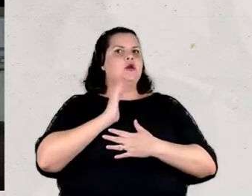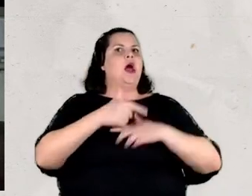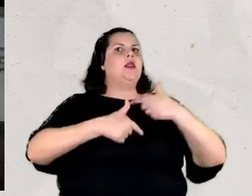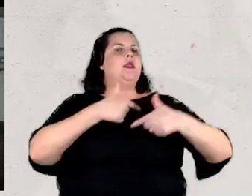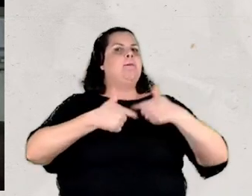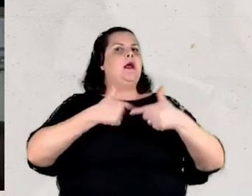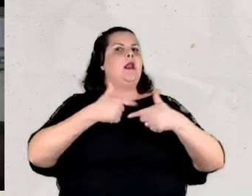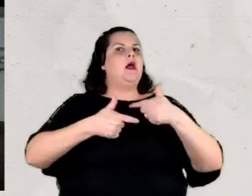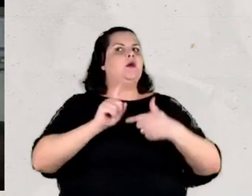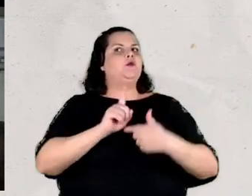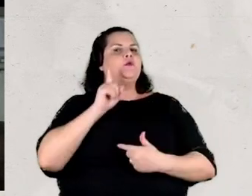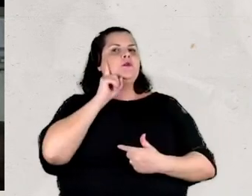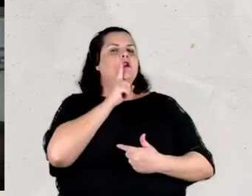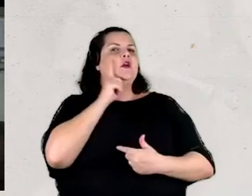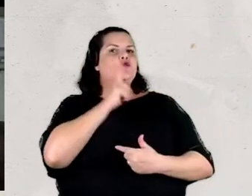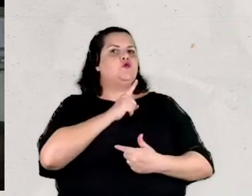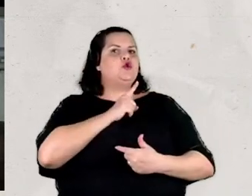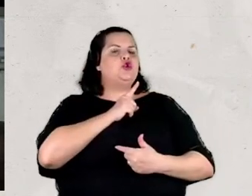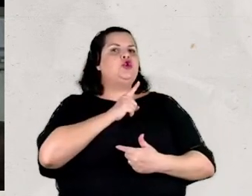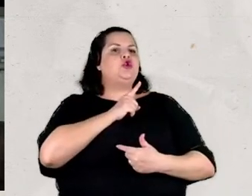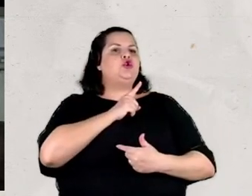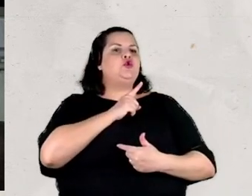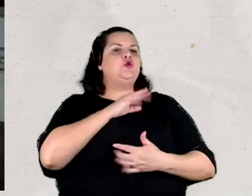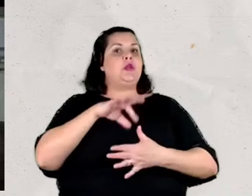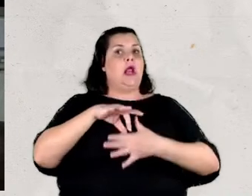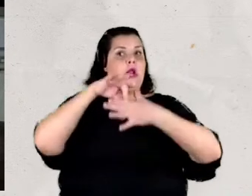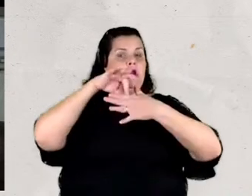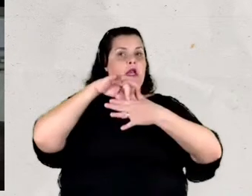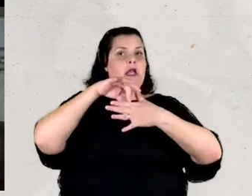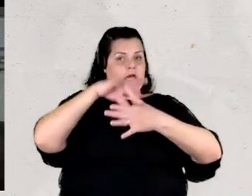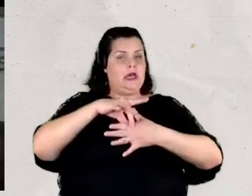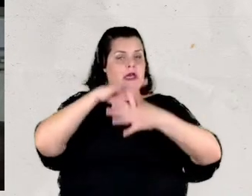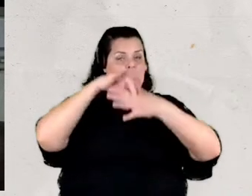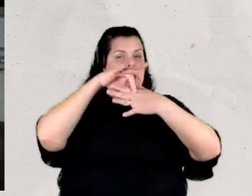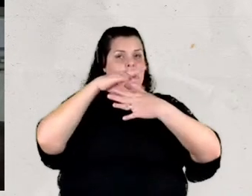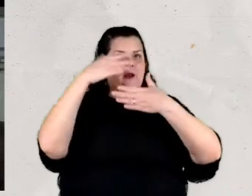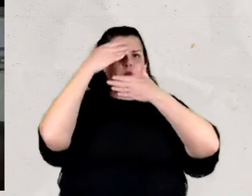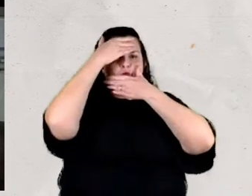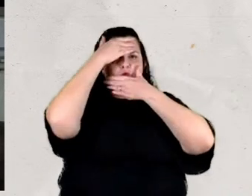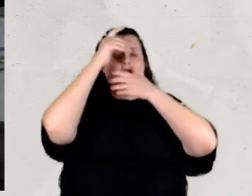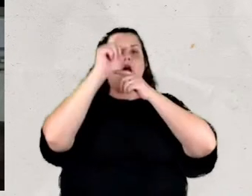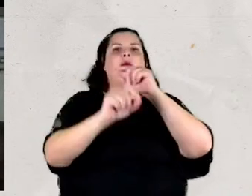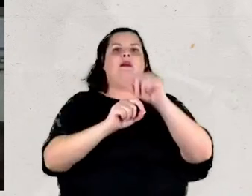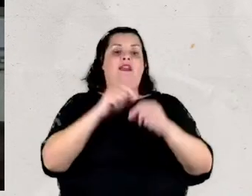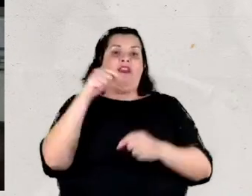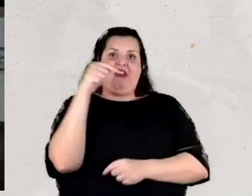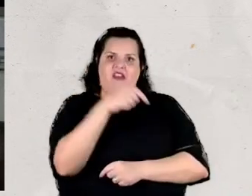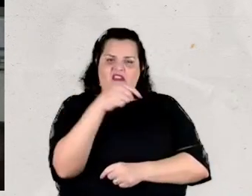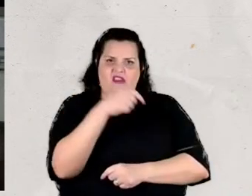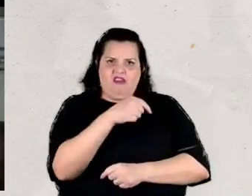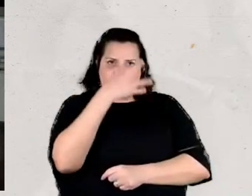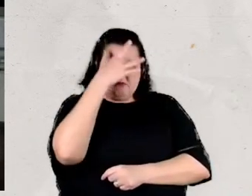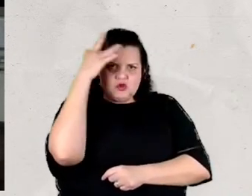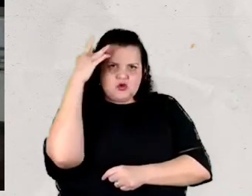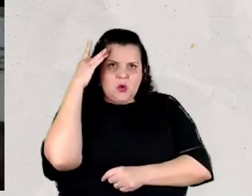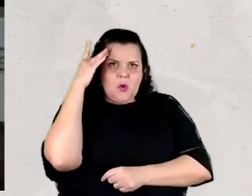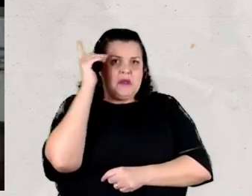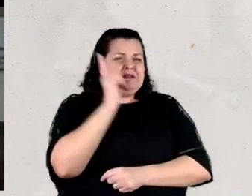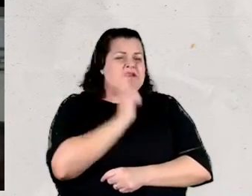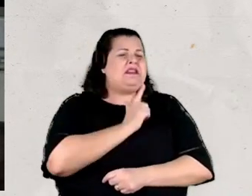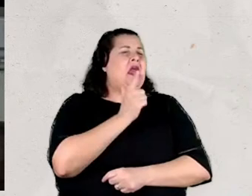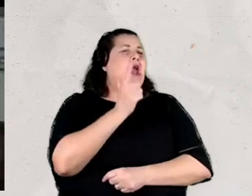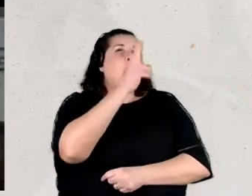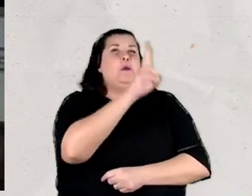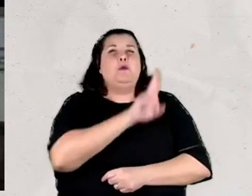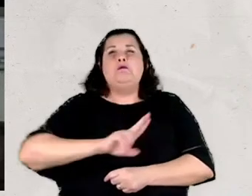backgrounds. They come from the best American universities and yet have very little understanding of